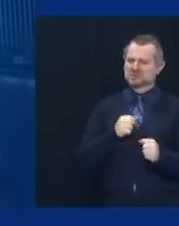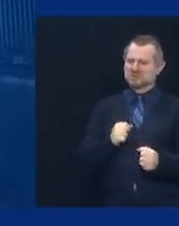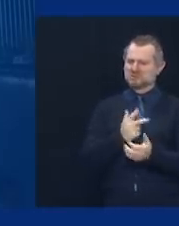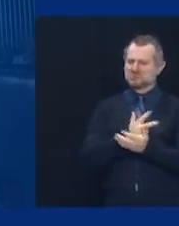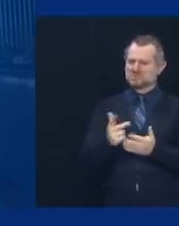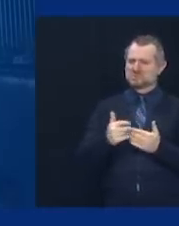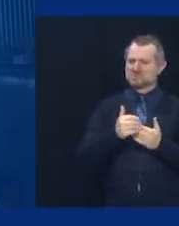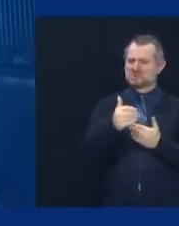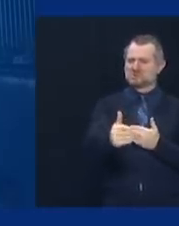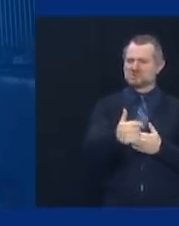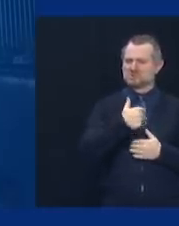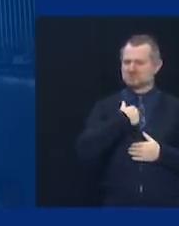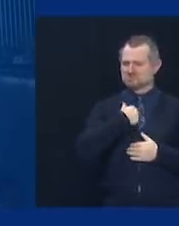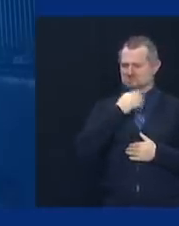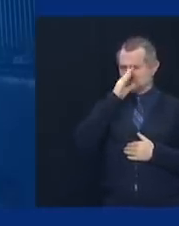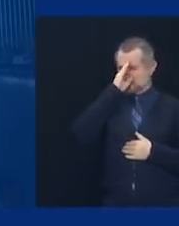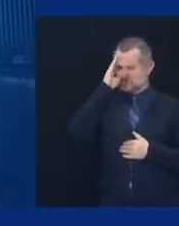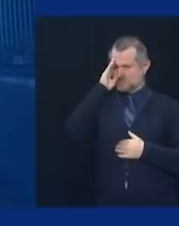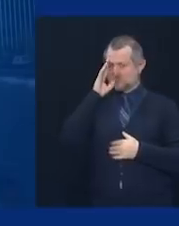may be at